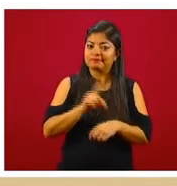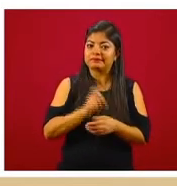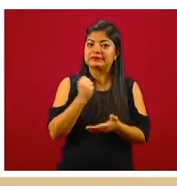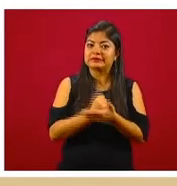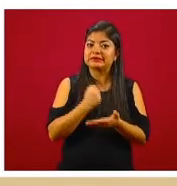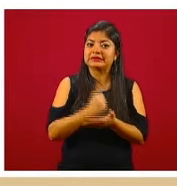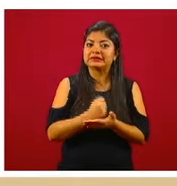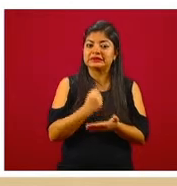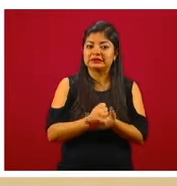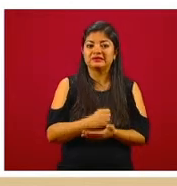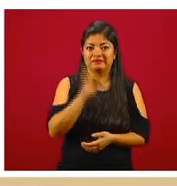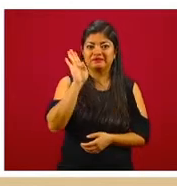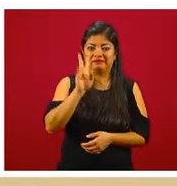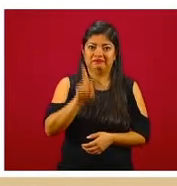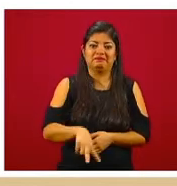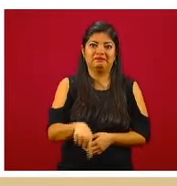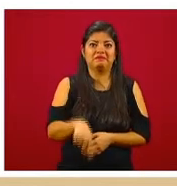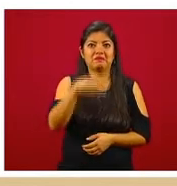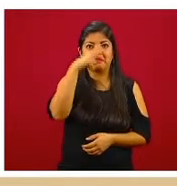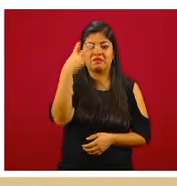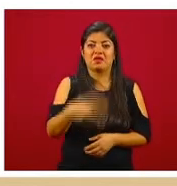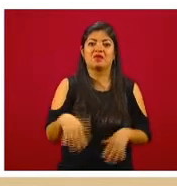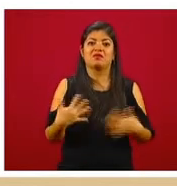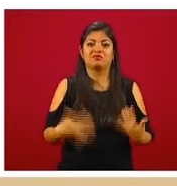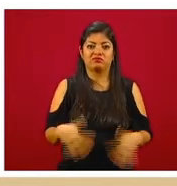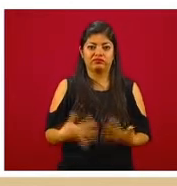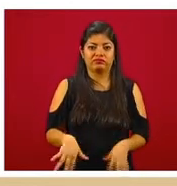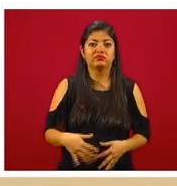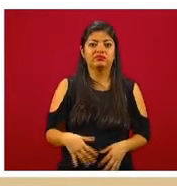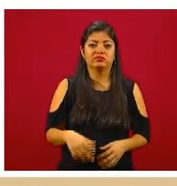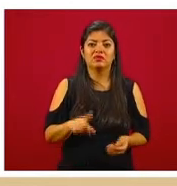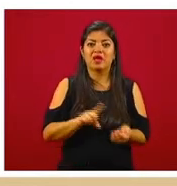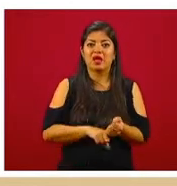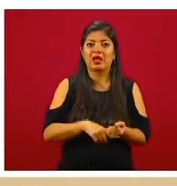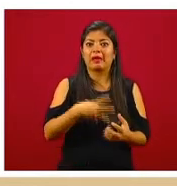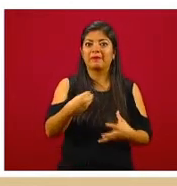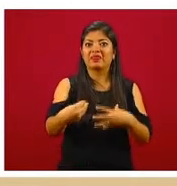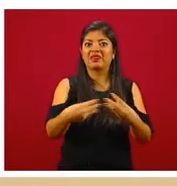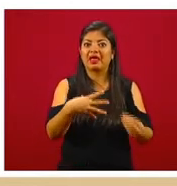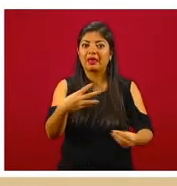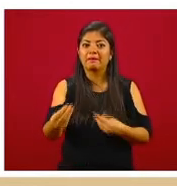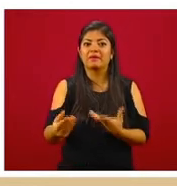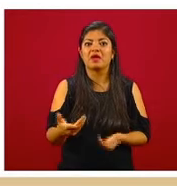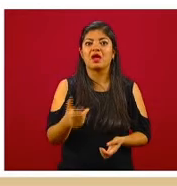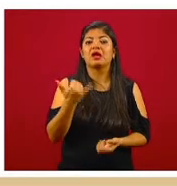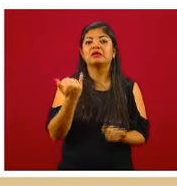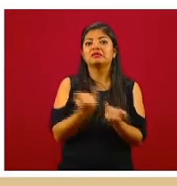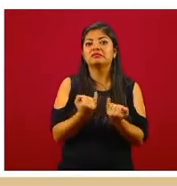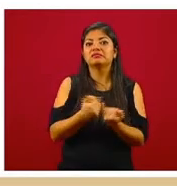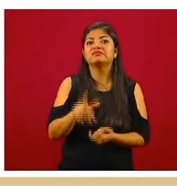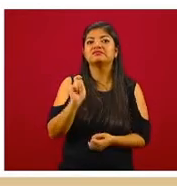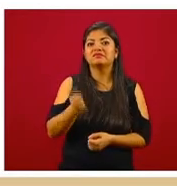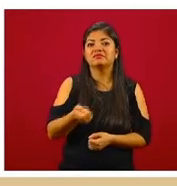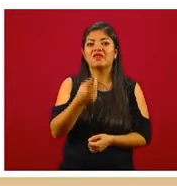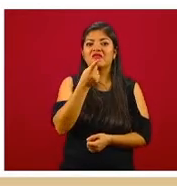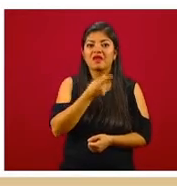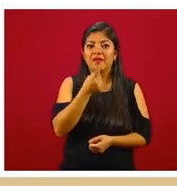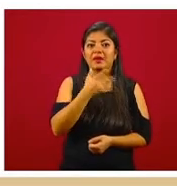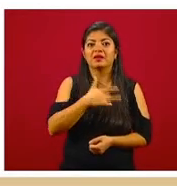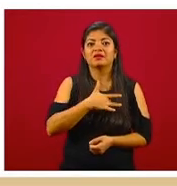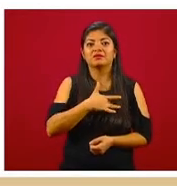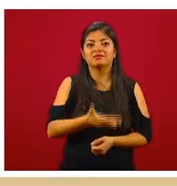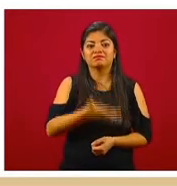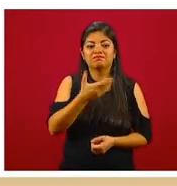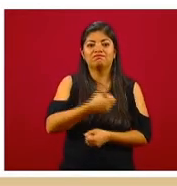people en lo with risk desafortunado que are México tenga exposed. And we have insisted sendas over and epidemias de over again enfermedades on how crónicas, unfortunate diabetes, it is obesidad, hipertensión,